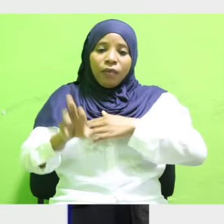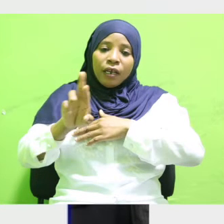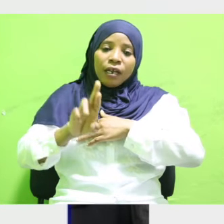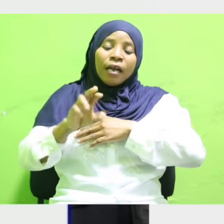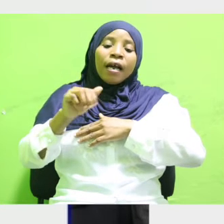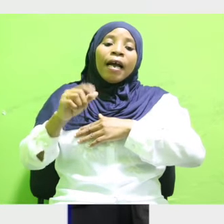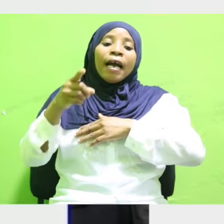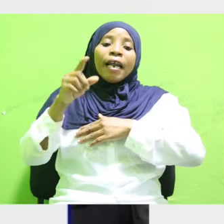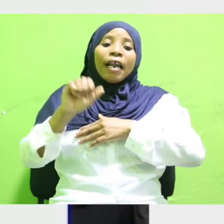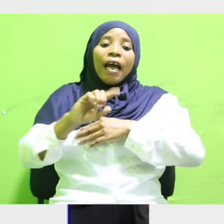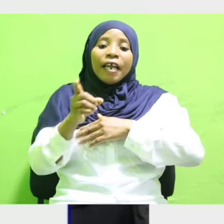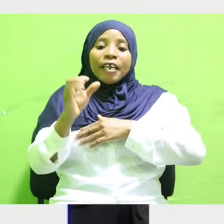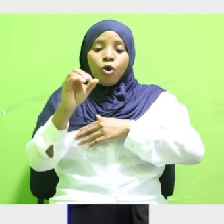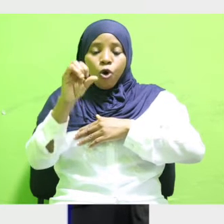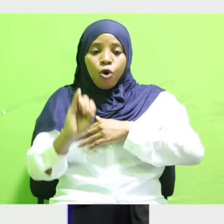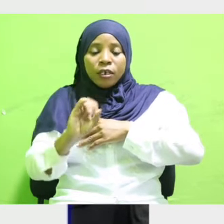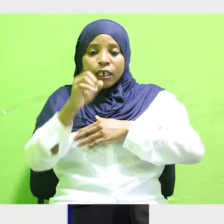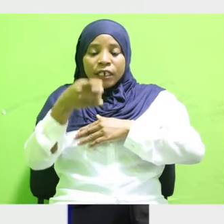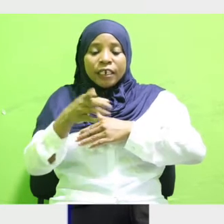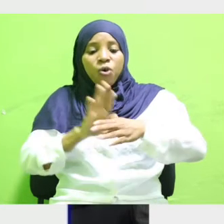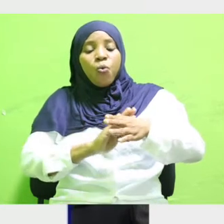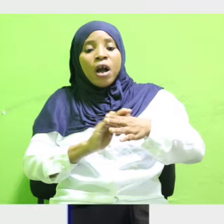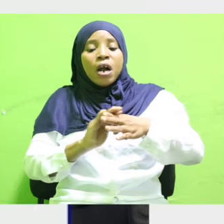grows towards water sources.